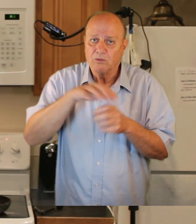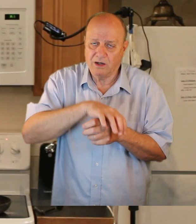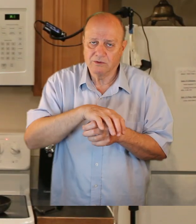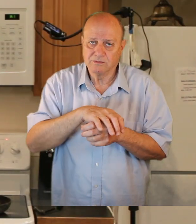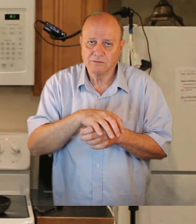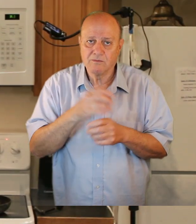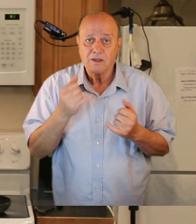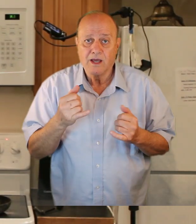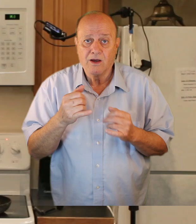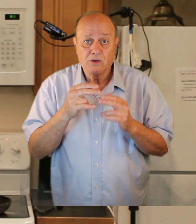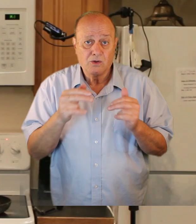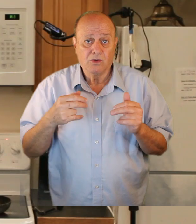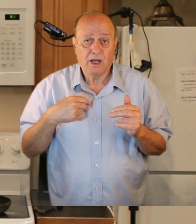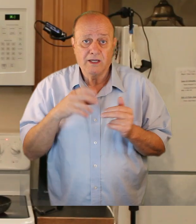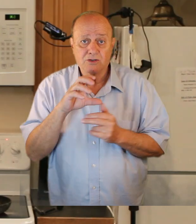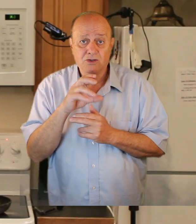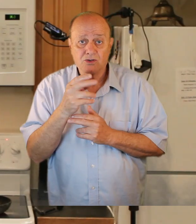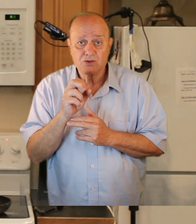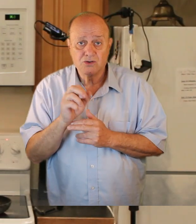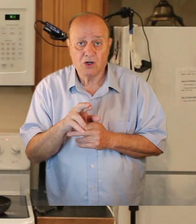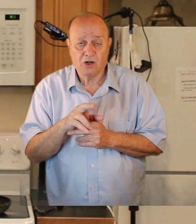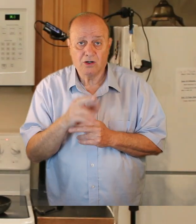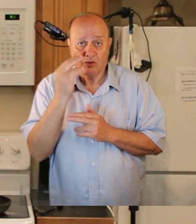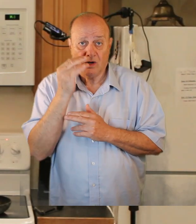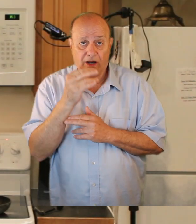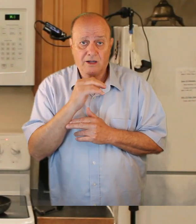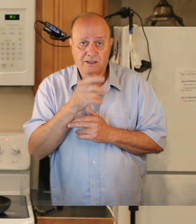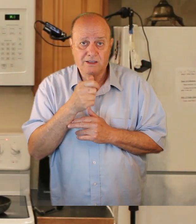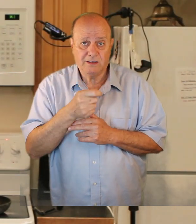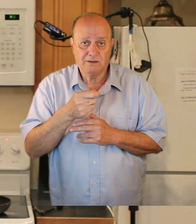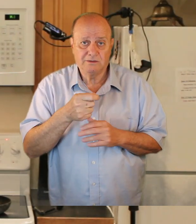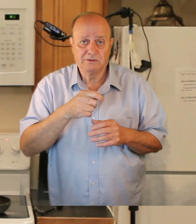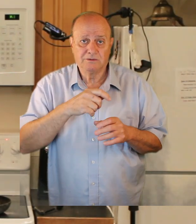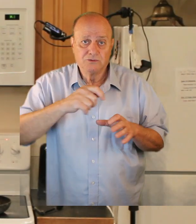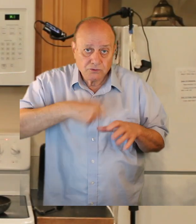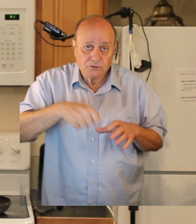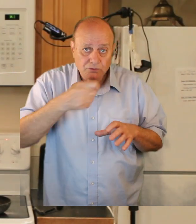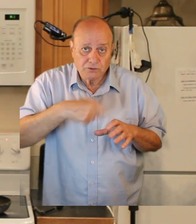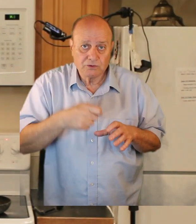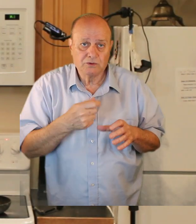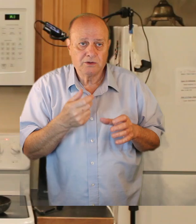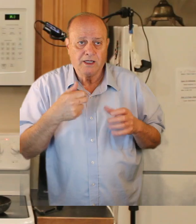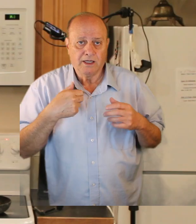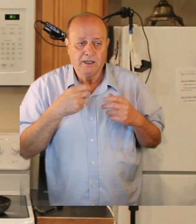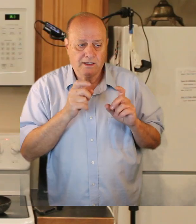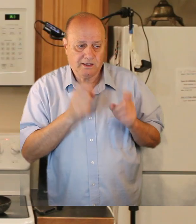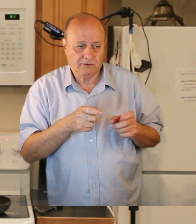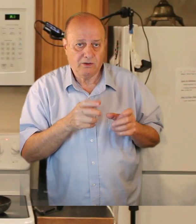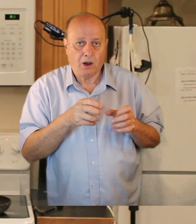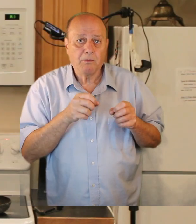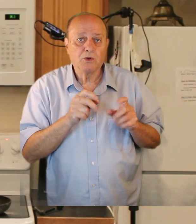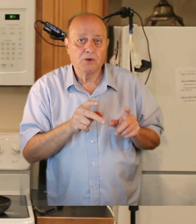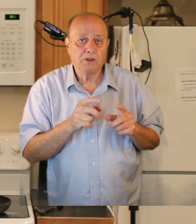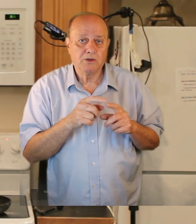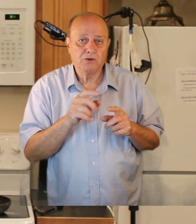the noodle also has a nice char on it as well, because we haven't stirred and stirred and stirred. We let it give an opportunity to actually